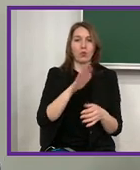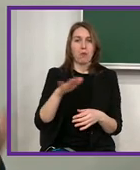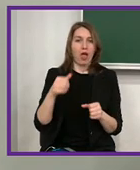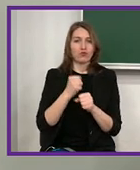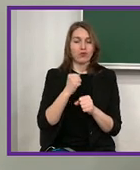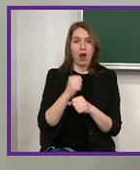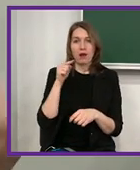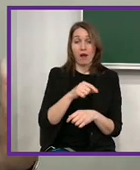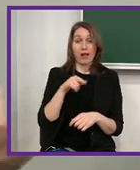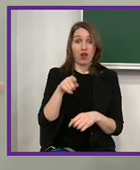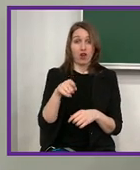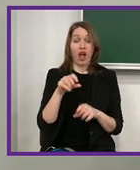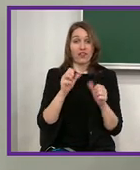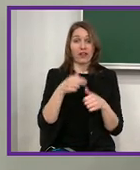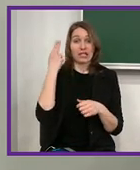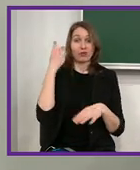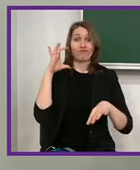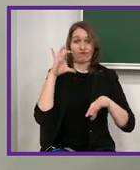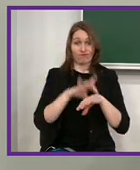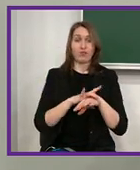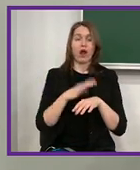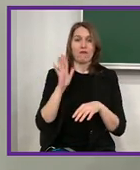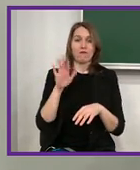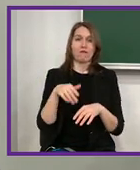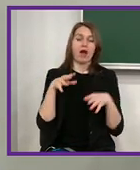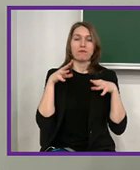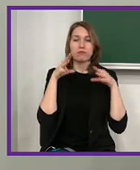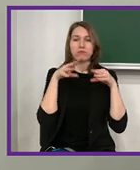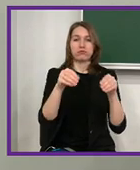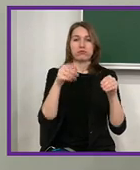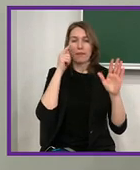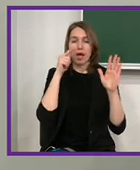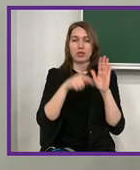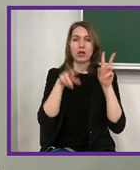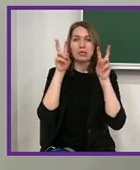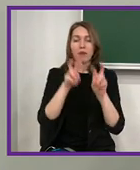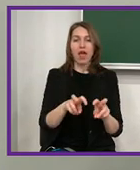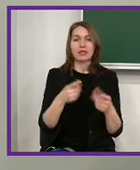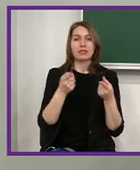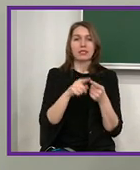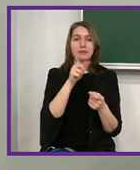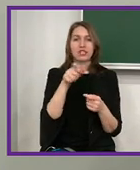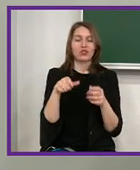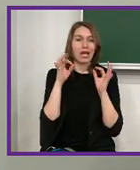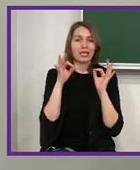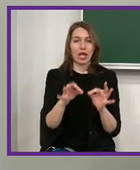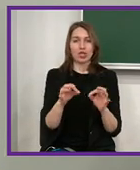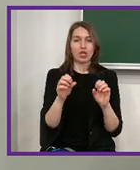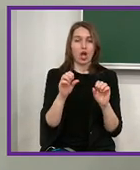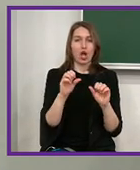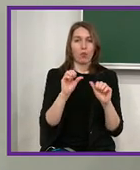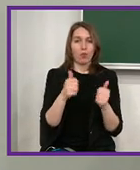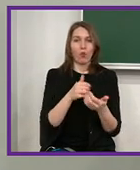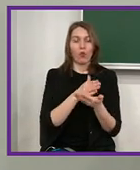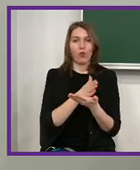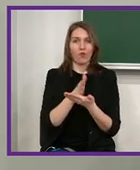the form of a human rights impact assessment that Lisa mentioned. That's a methodology that my institution has worked on quite a lot over